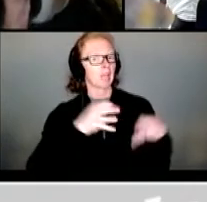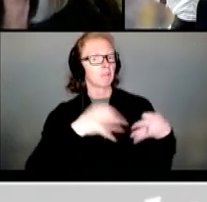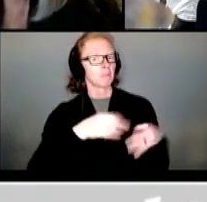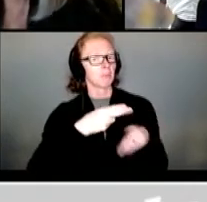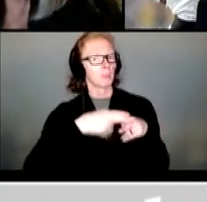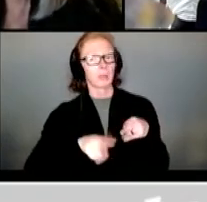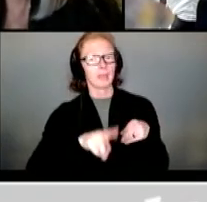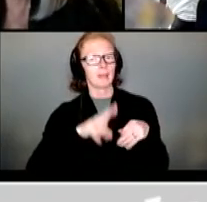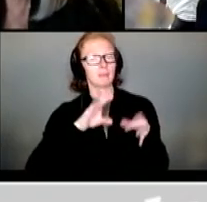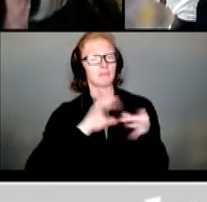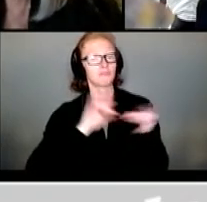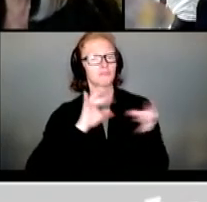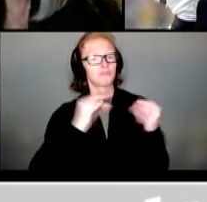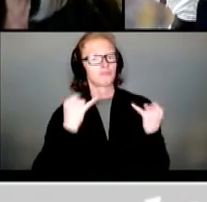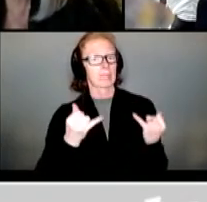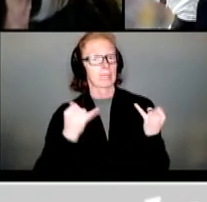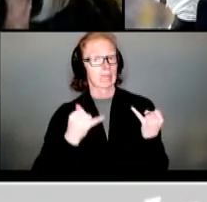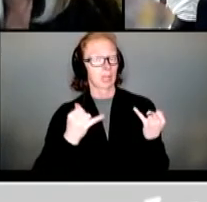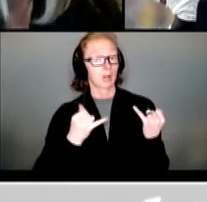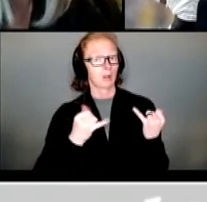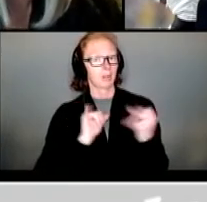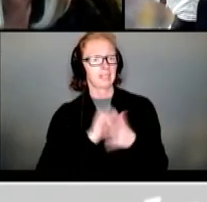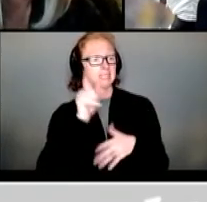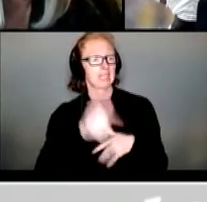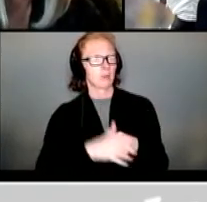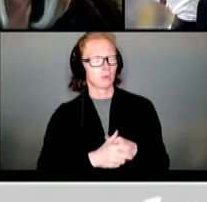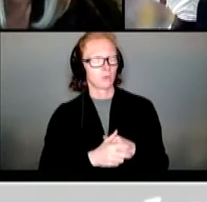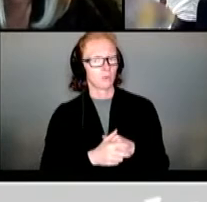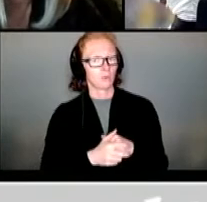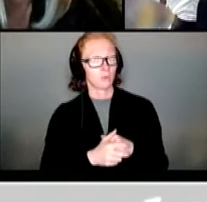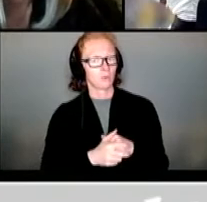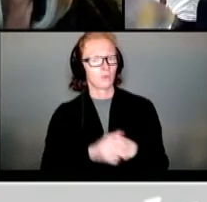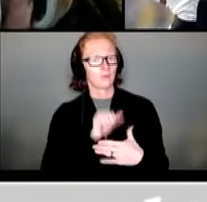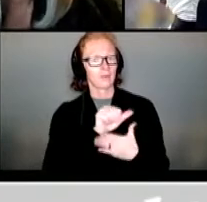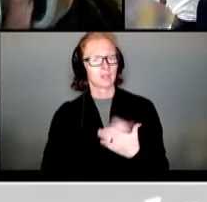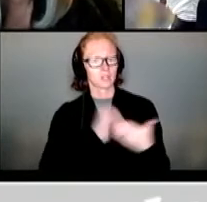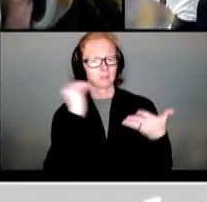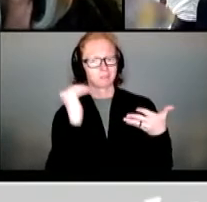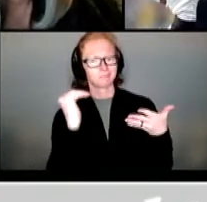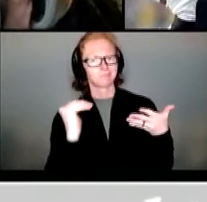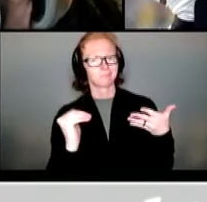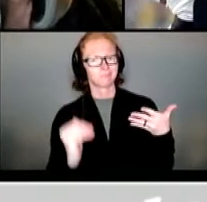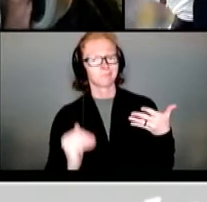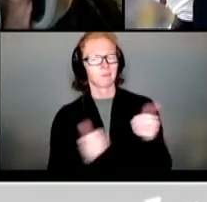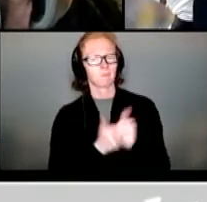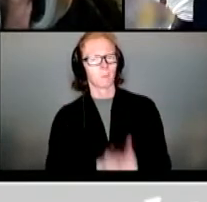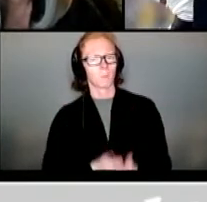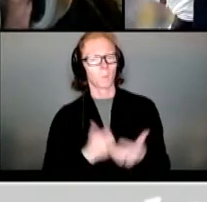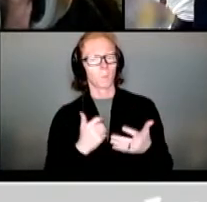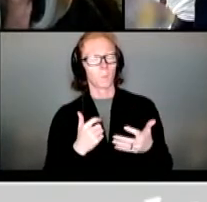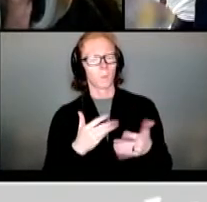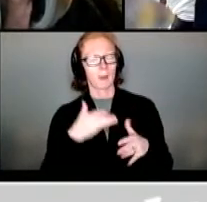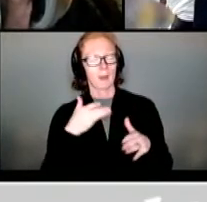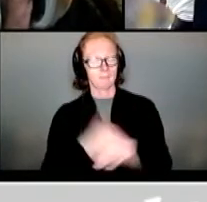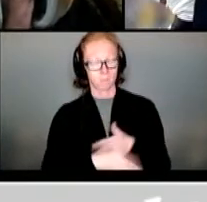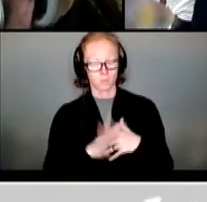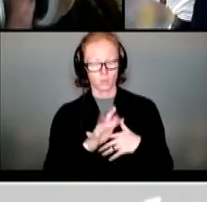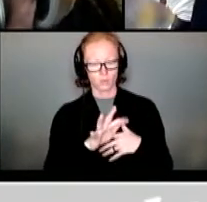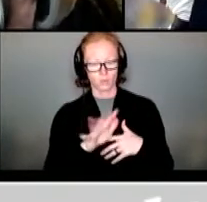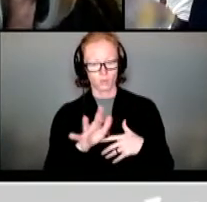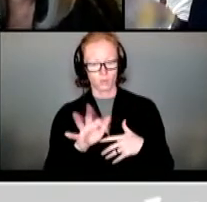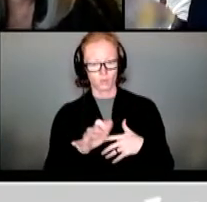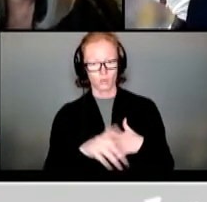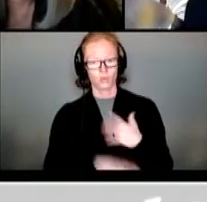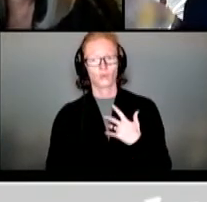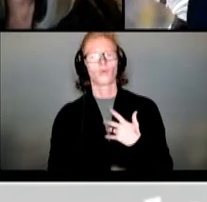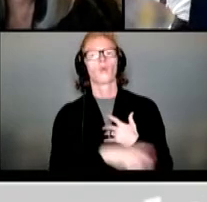brief thing because we have the agenda will be after the Portland Police